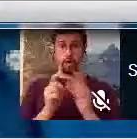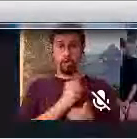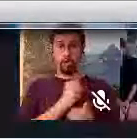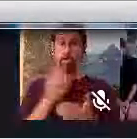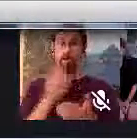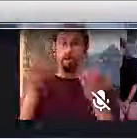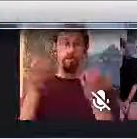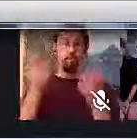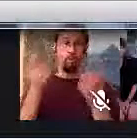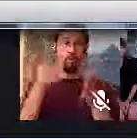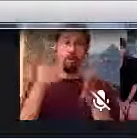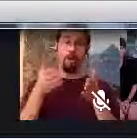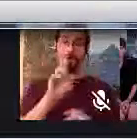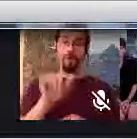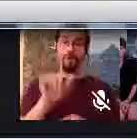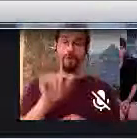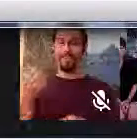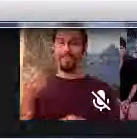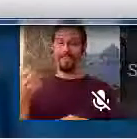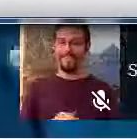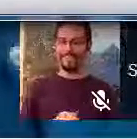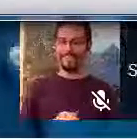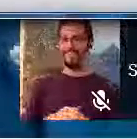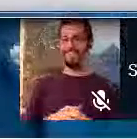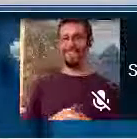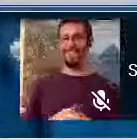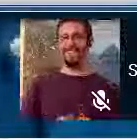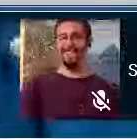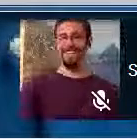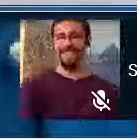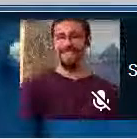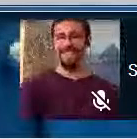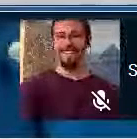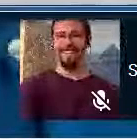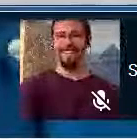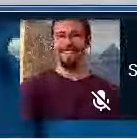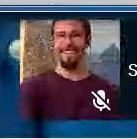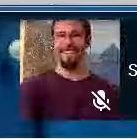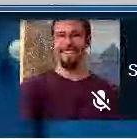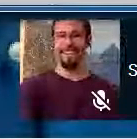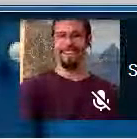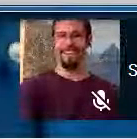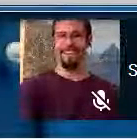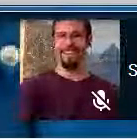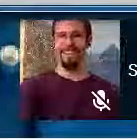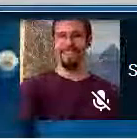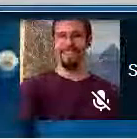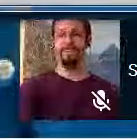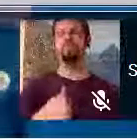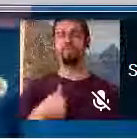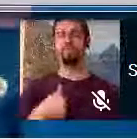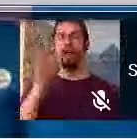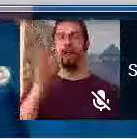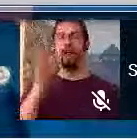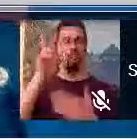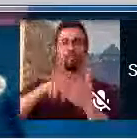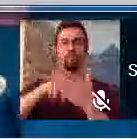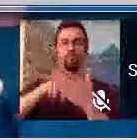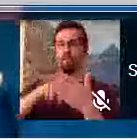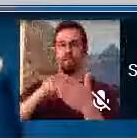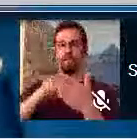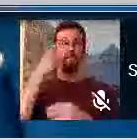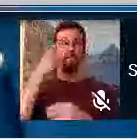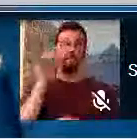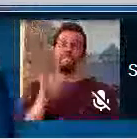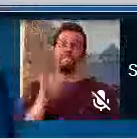He is showing up now the way I have it. Okay, so I'm going to read out loud because that's exactly what Yosra did. I